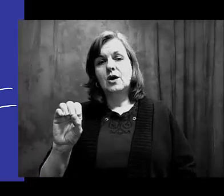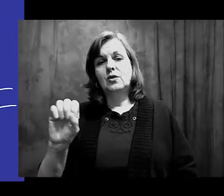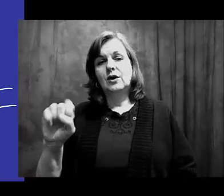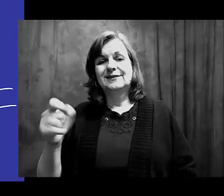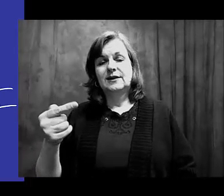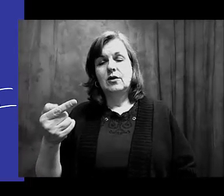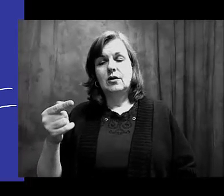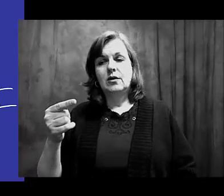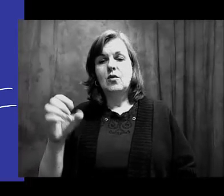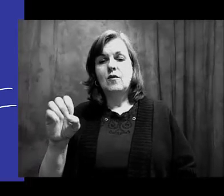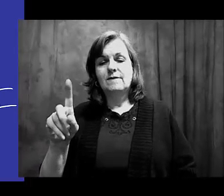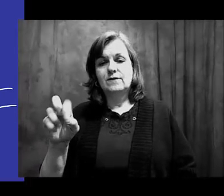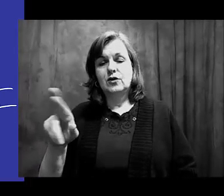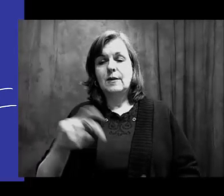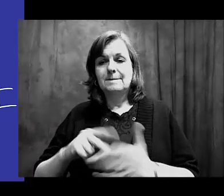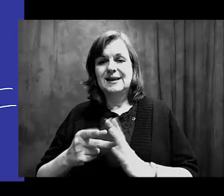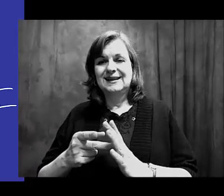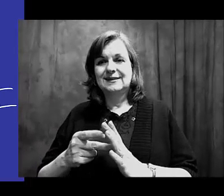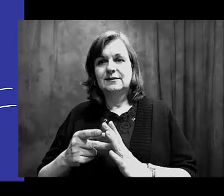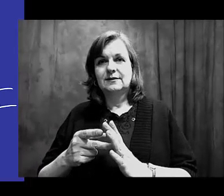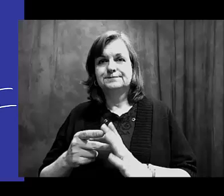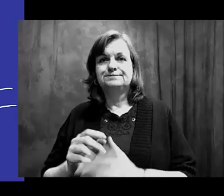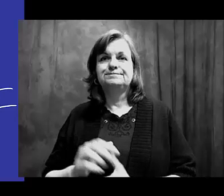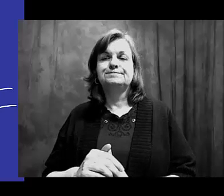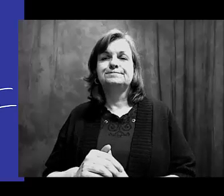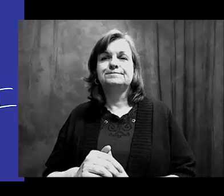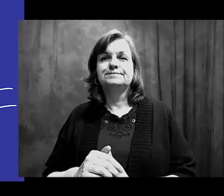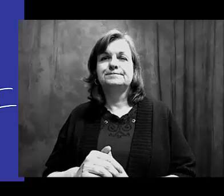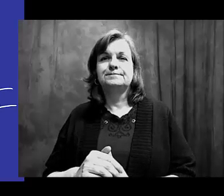material between